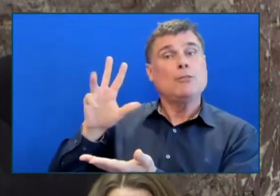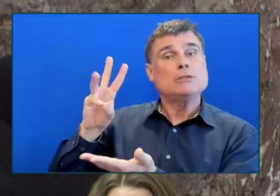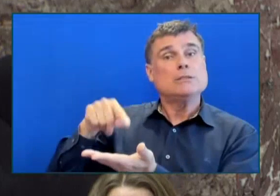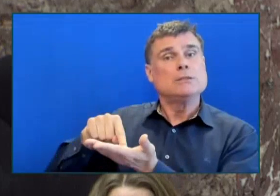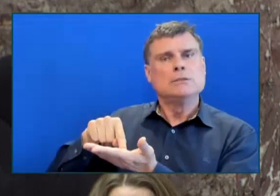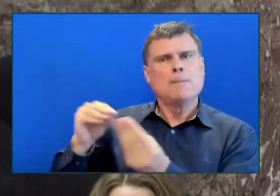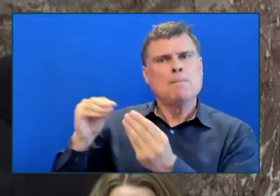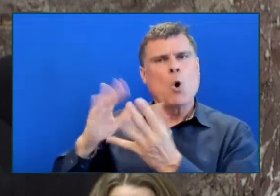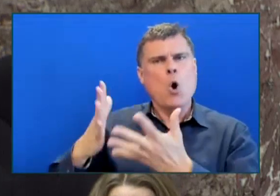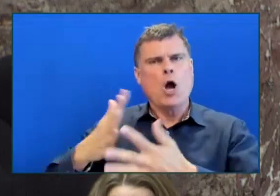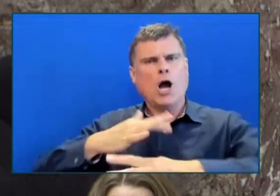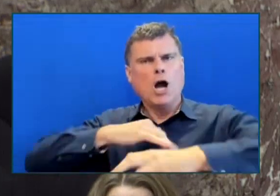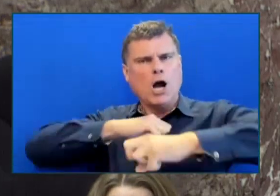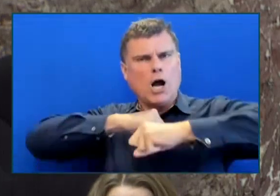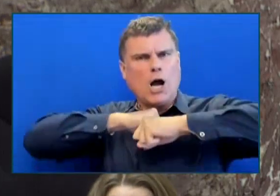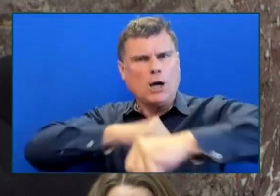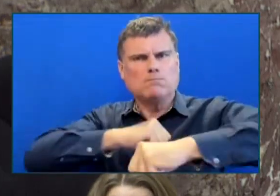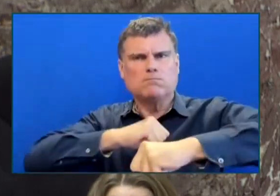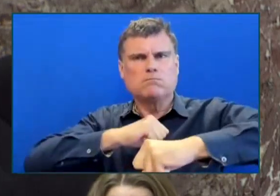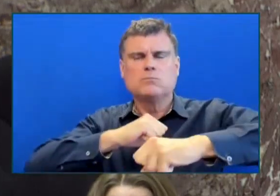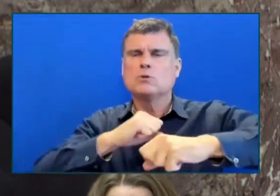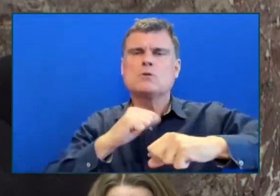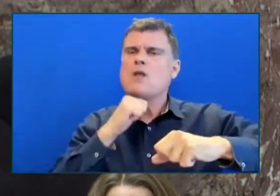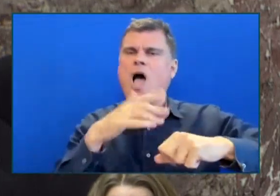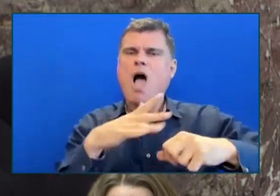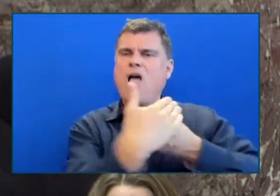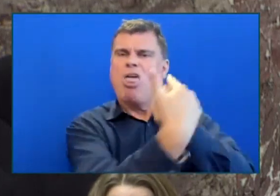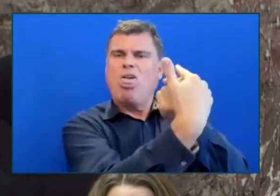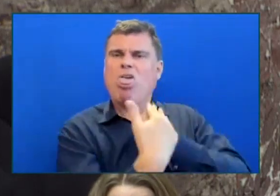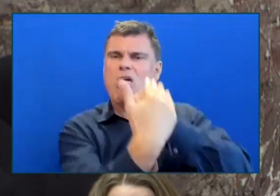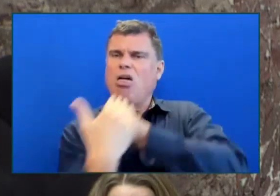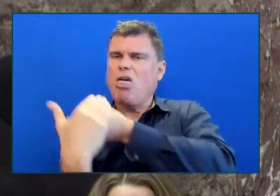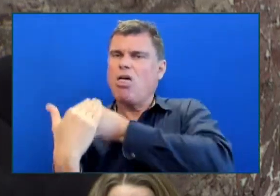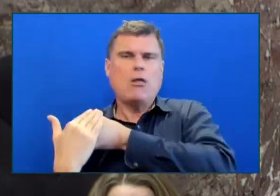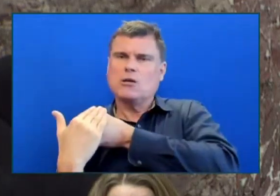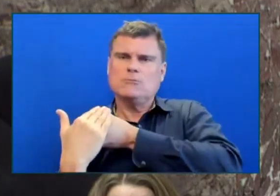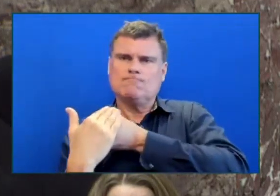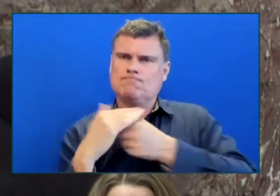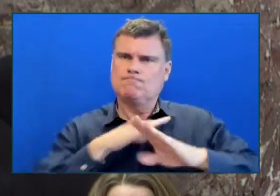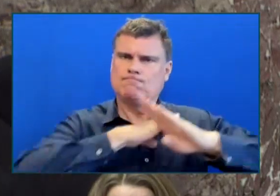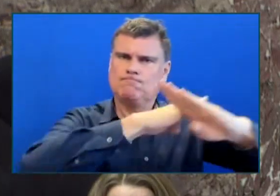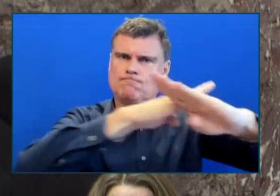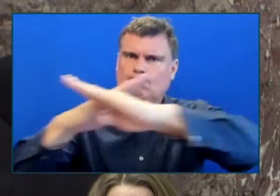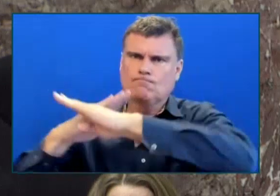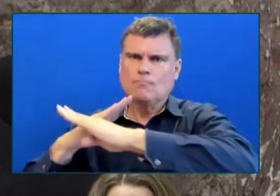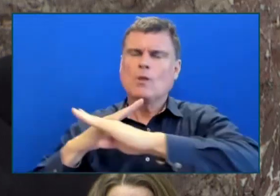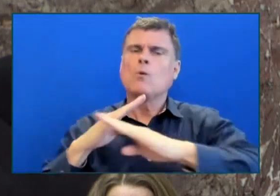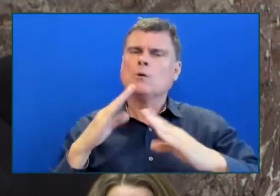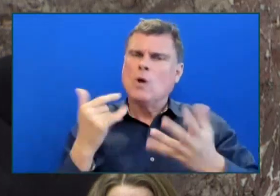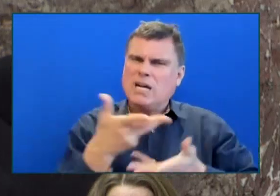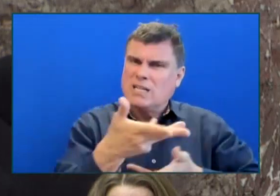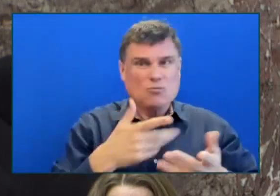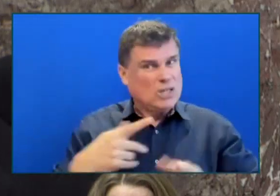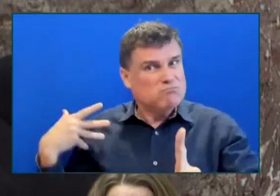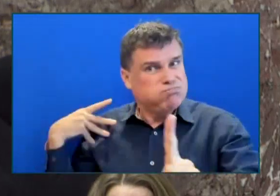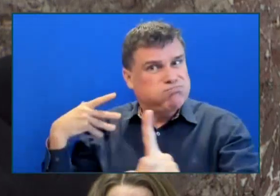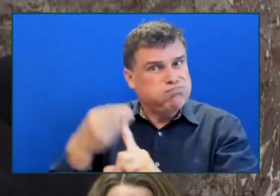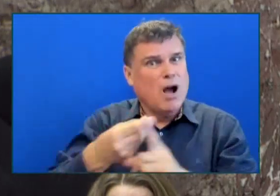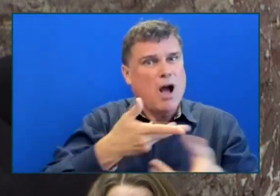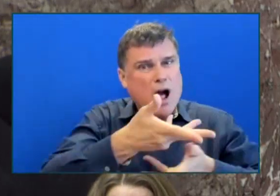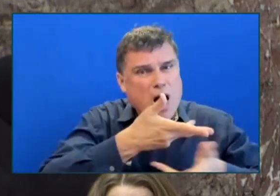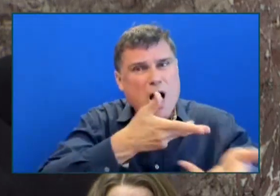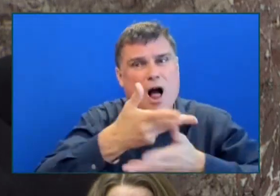significant consultation with First Nations under both the reconciliation provisions and the In Plain Sight working group, Honourable Speaker, that it's time to act